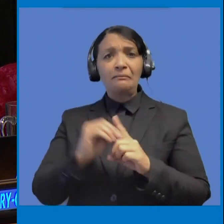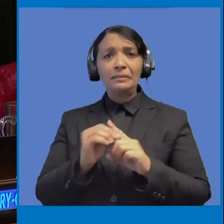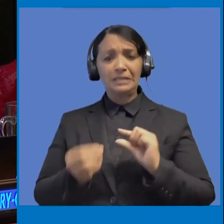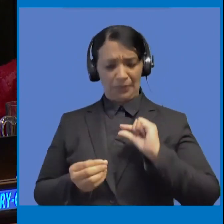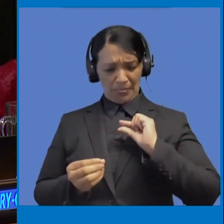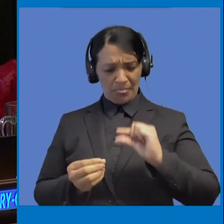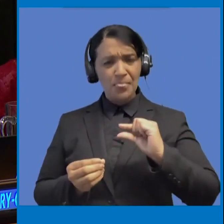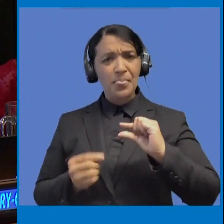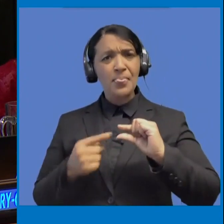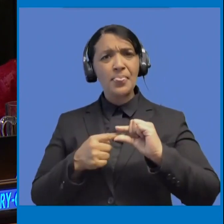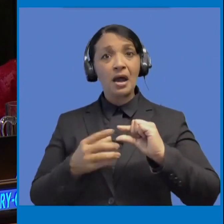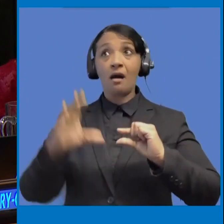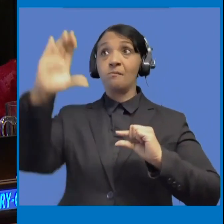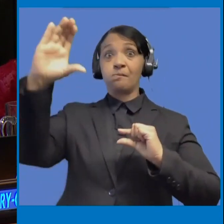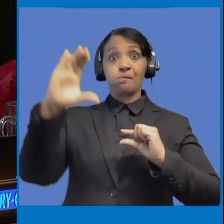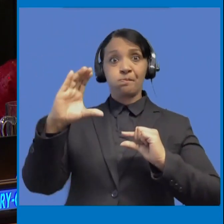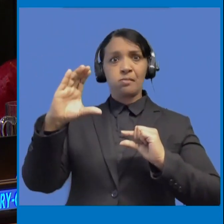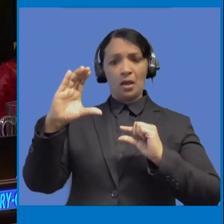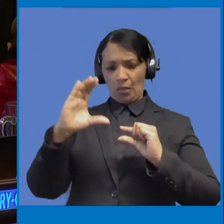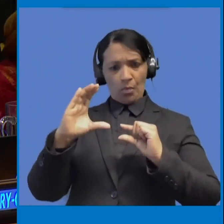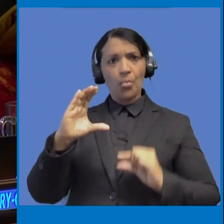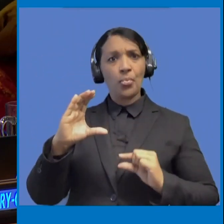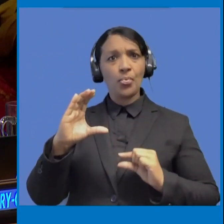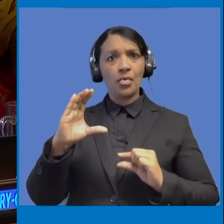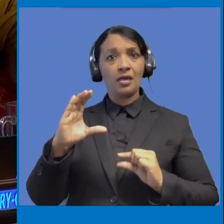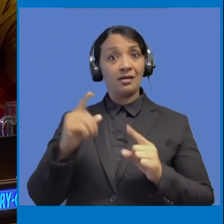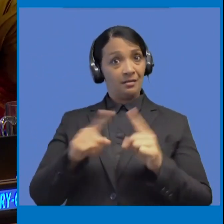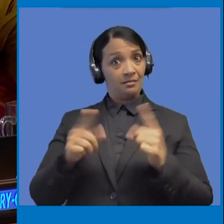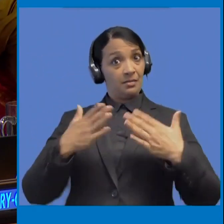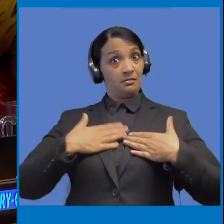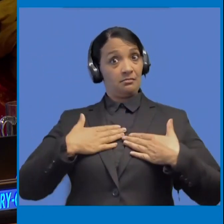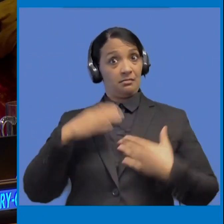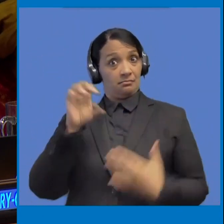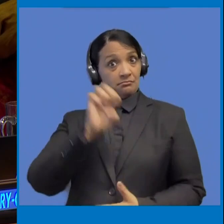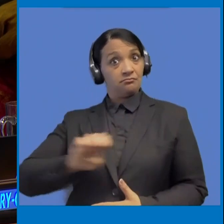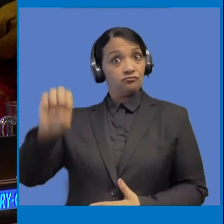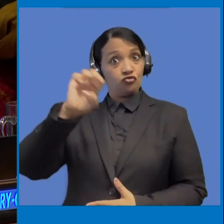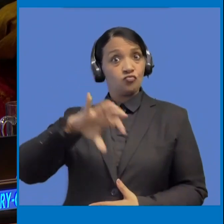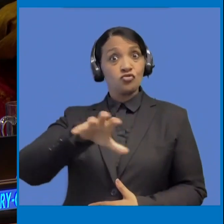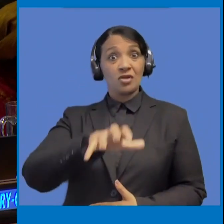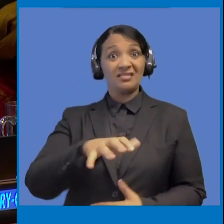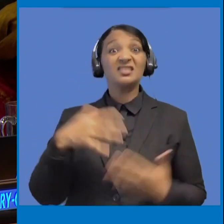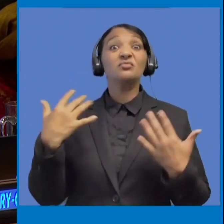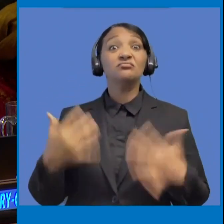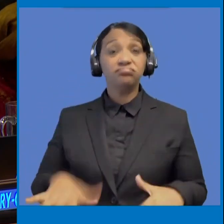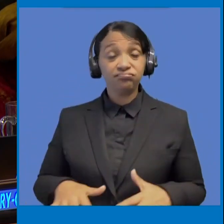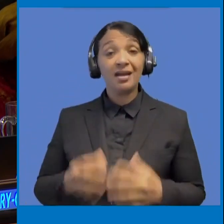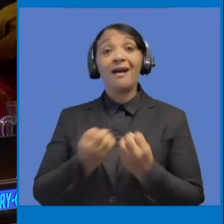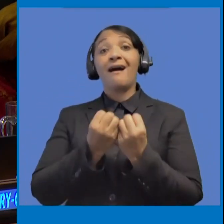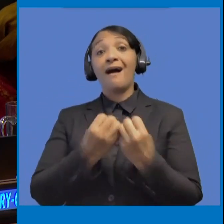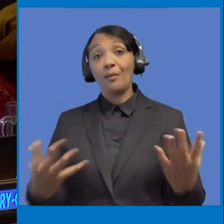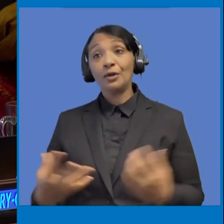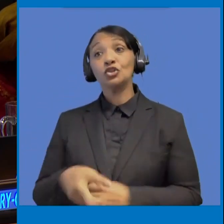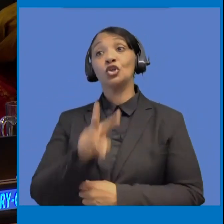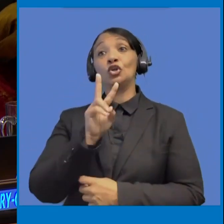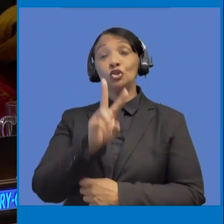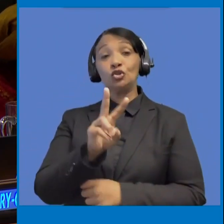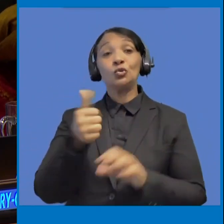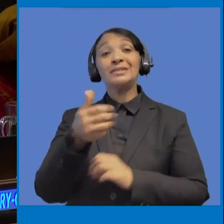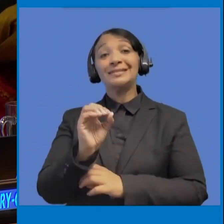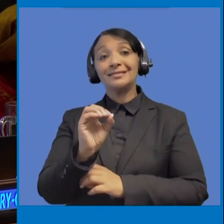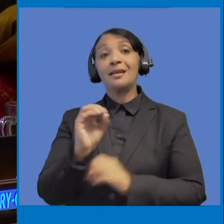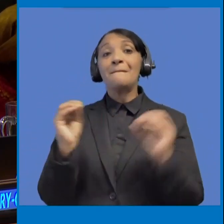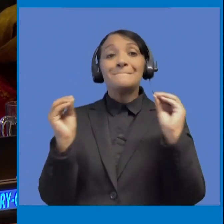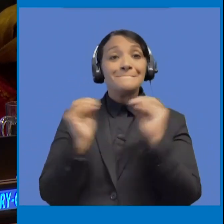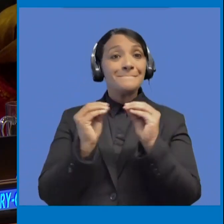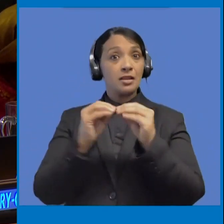same time, European Union countries like mine received $160 billion with less than